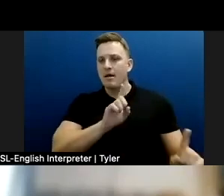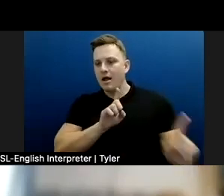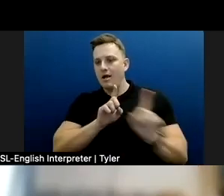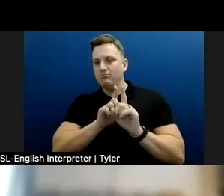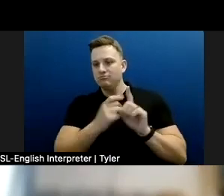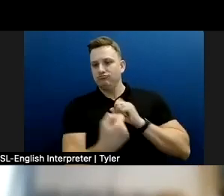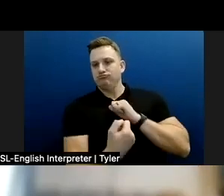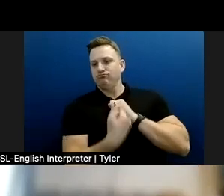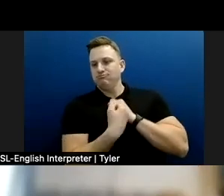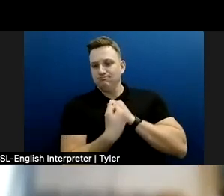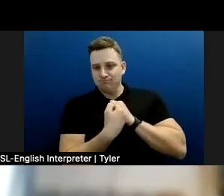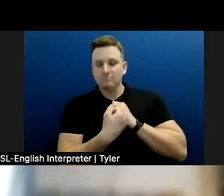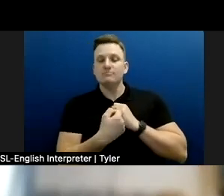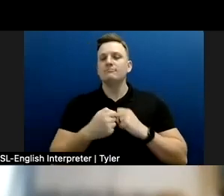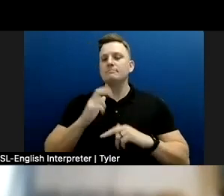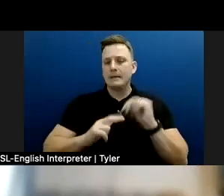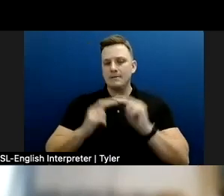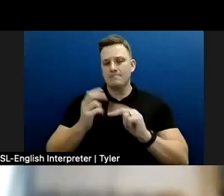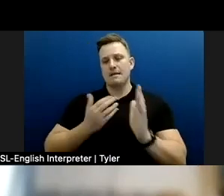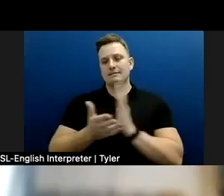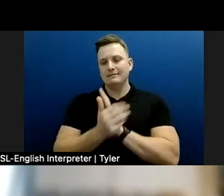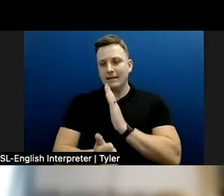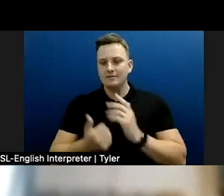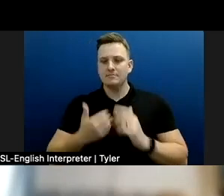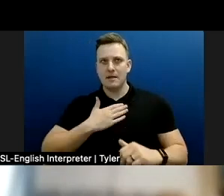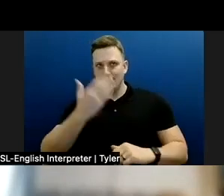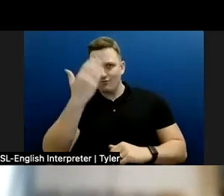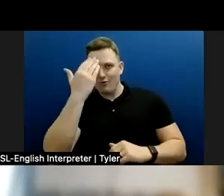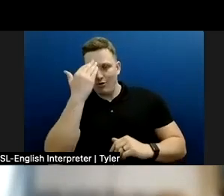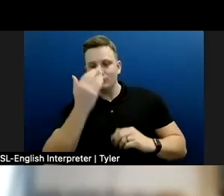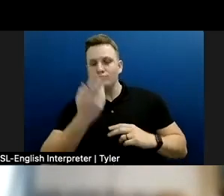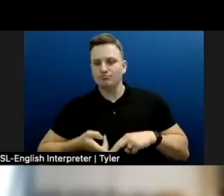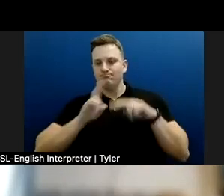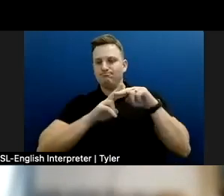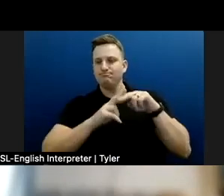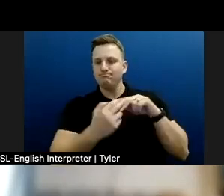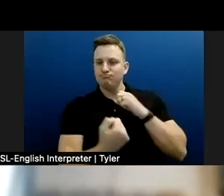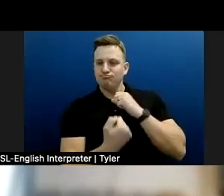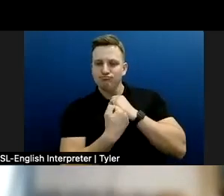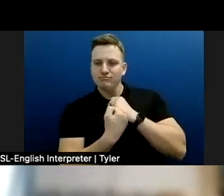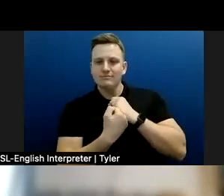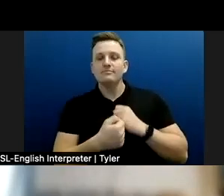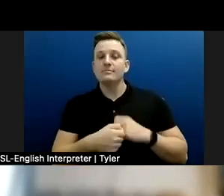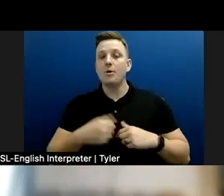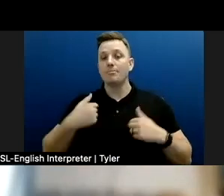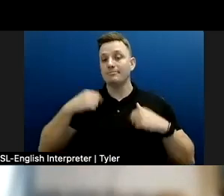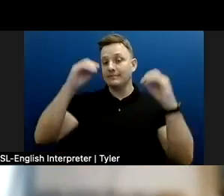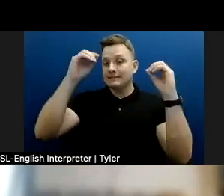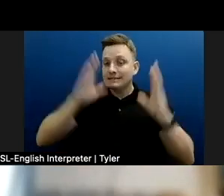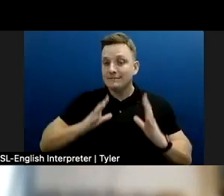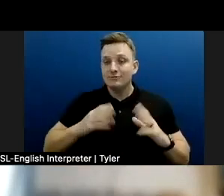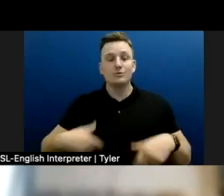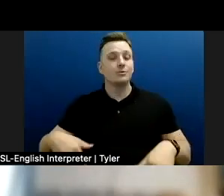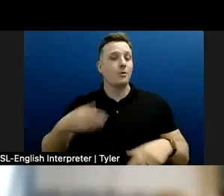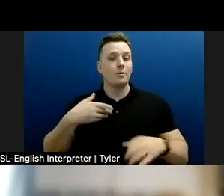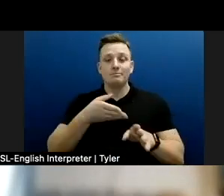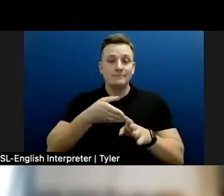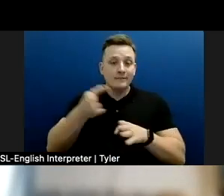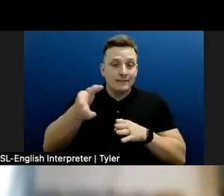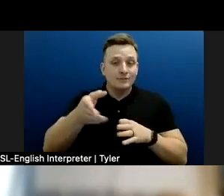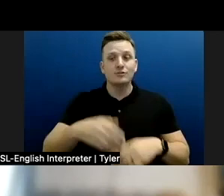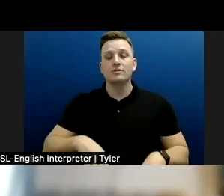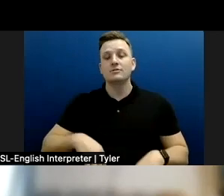I have in my knowledge. And as teachers, or as professionals, as parents,